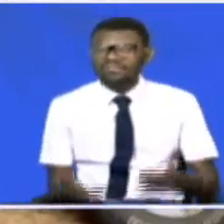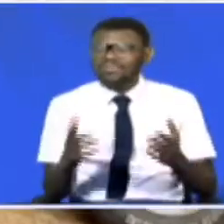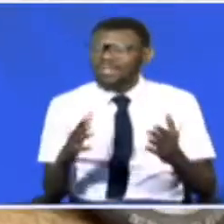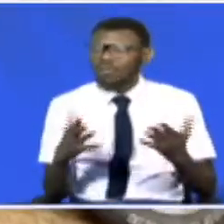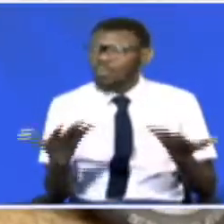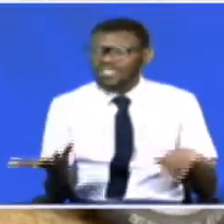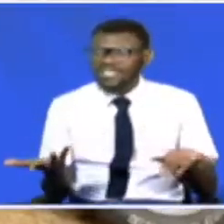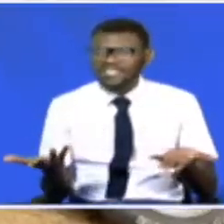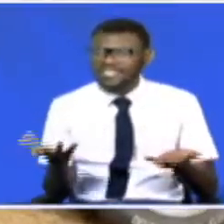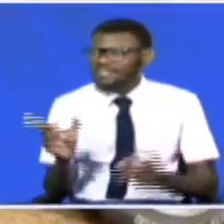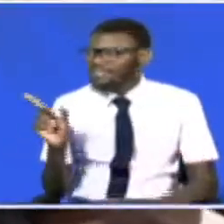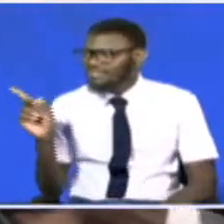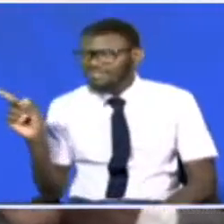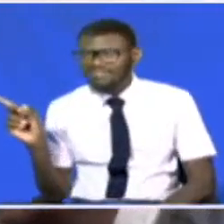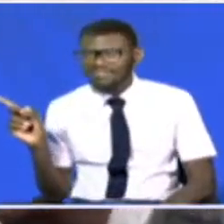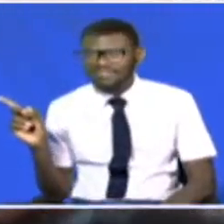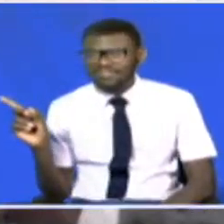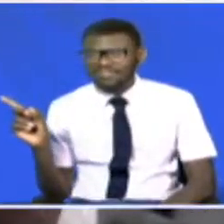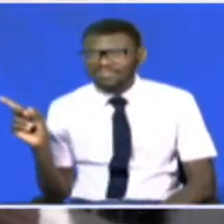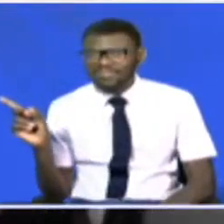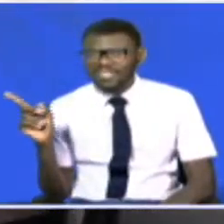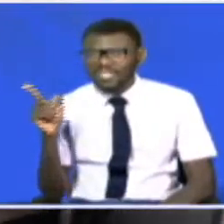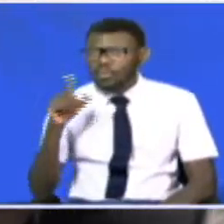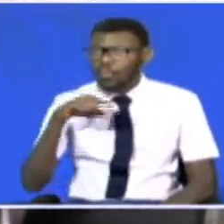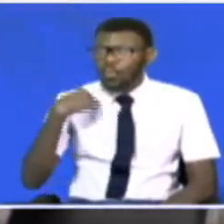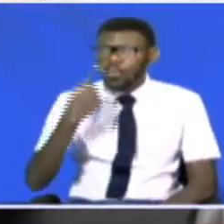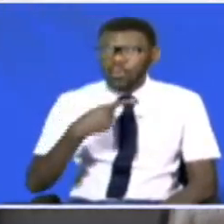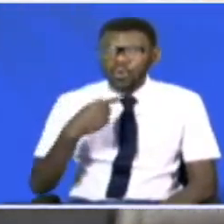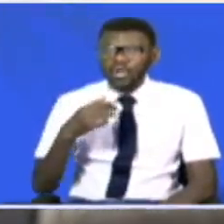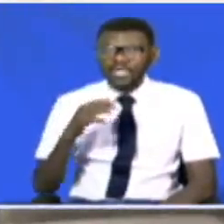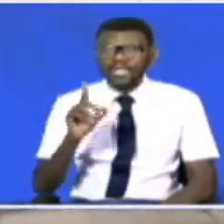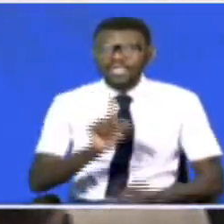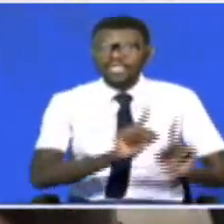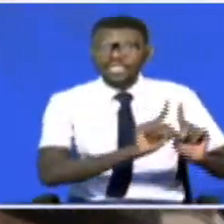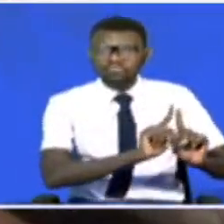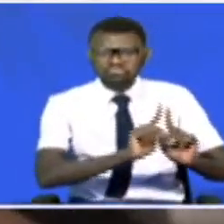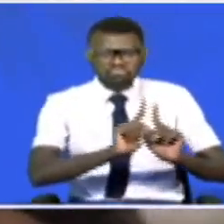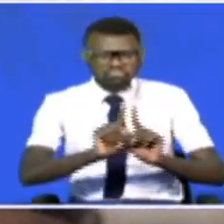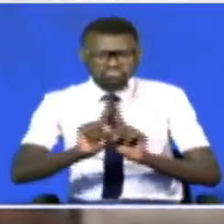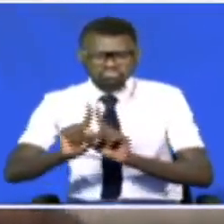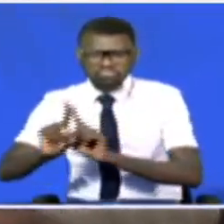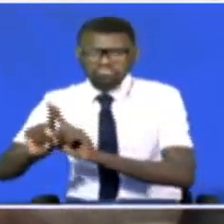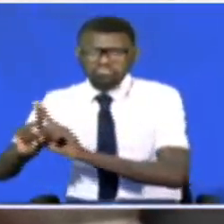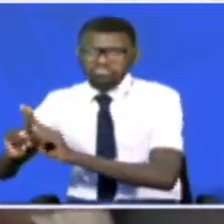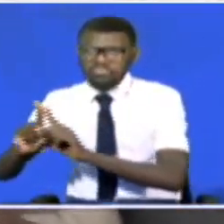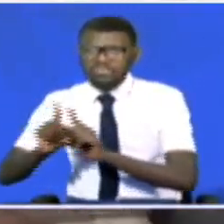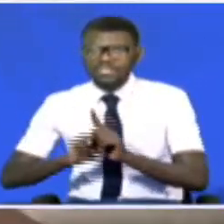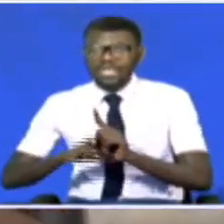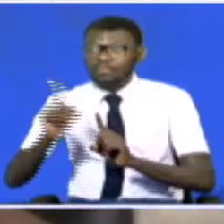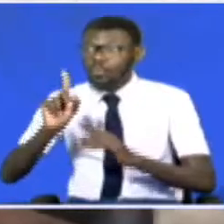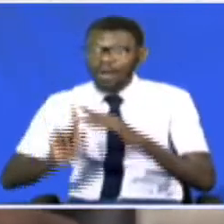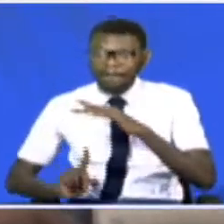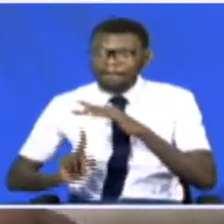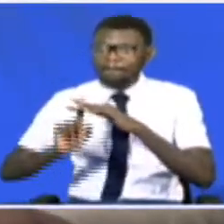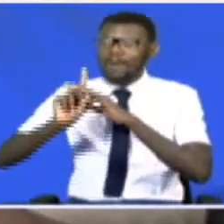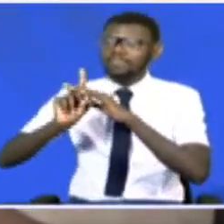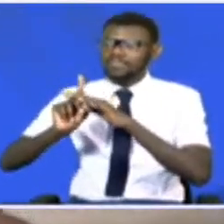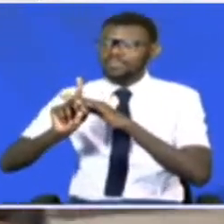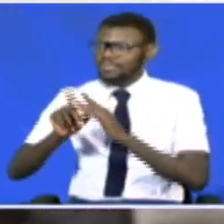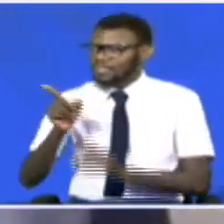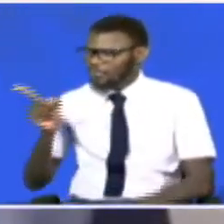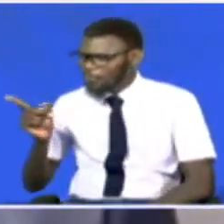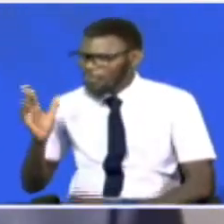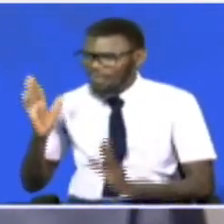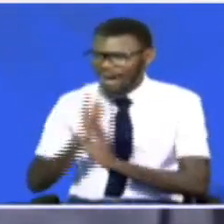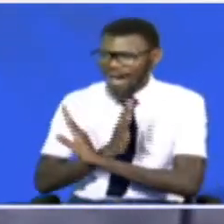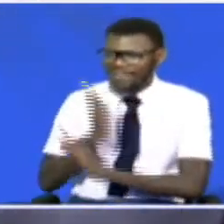tell me this. Who is this that stood by your side when you finally surfaced from that bunker that we both know you are